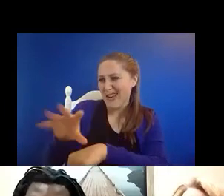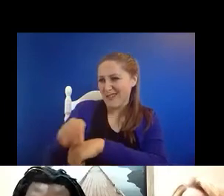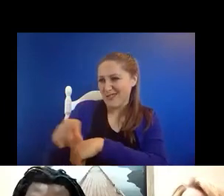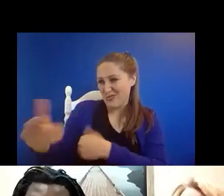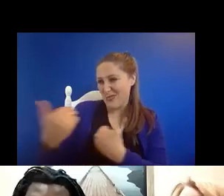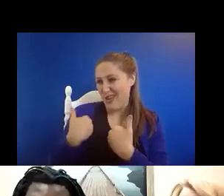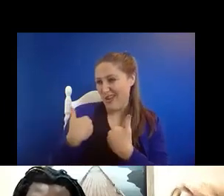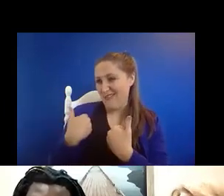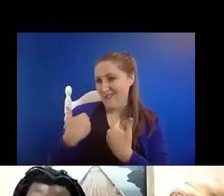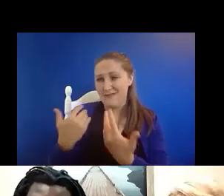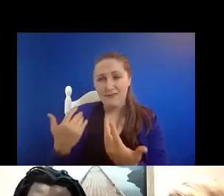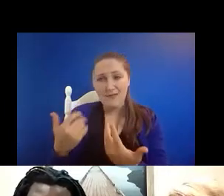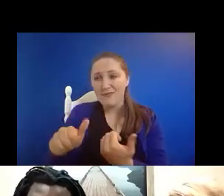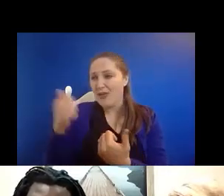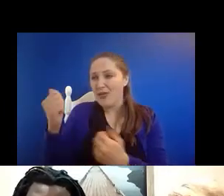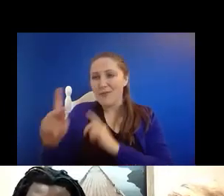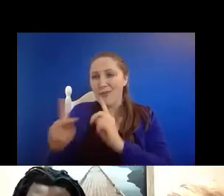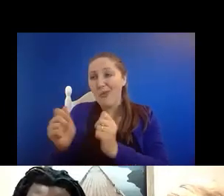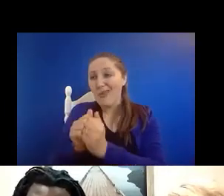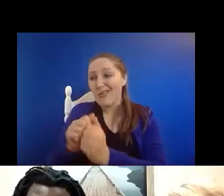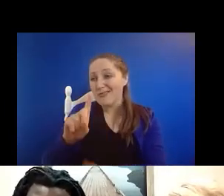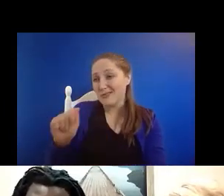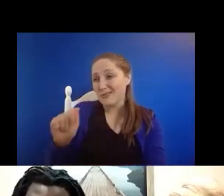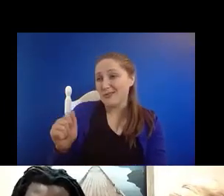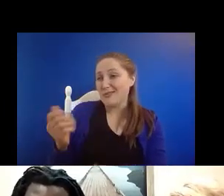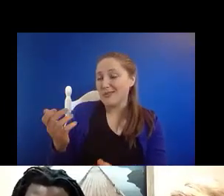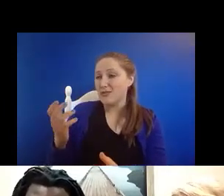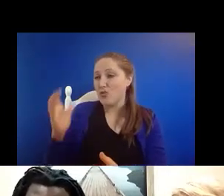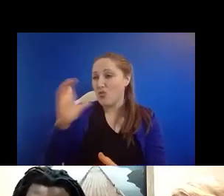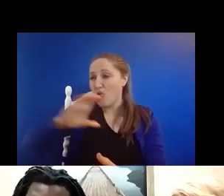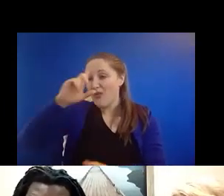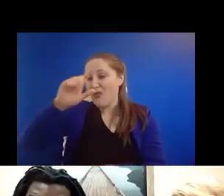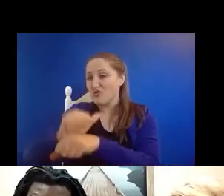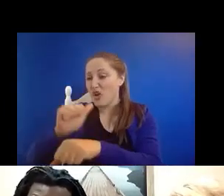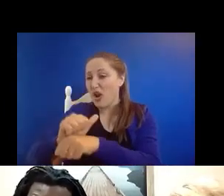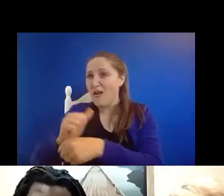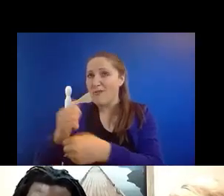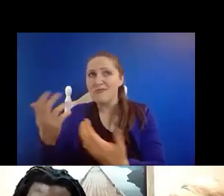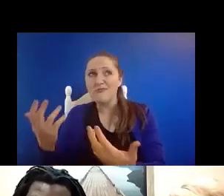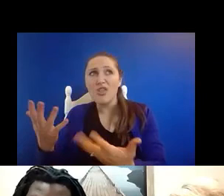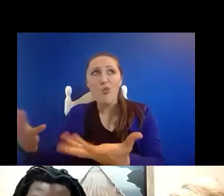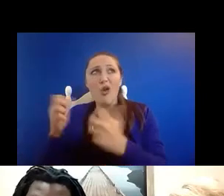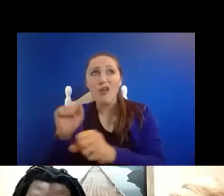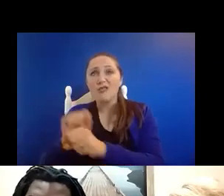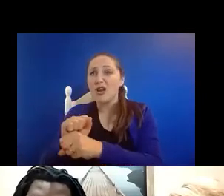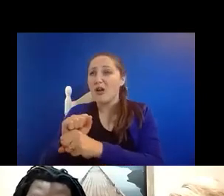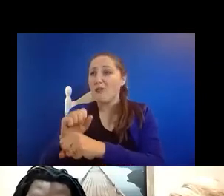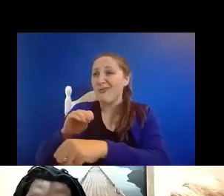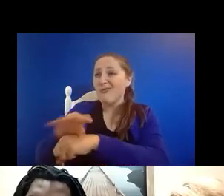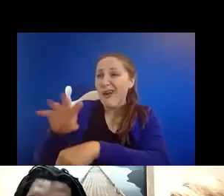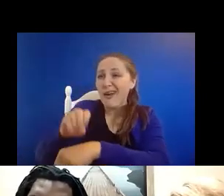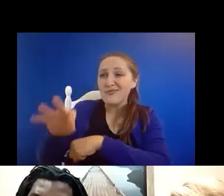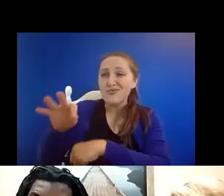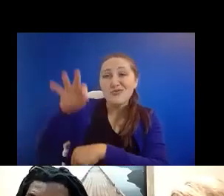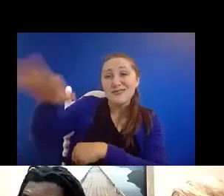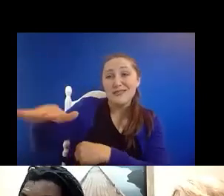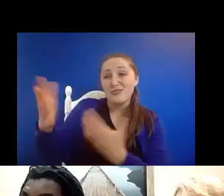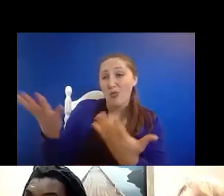for people with disabilities that are looking for a job or that want to get a job? Do you have any tips for them?